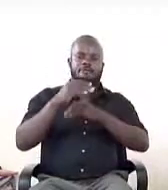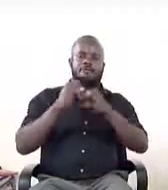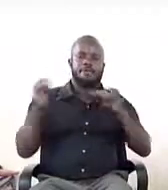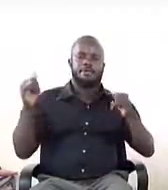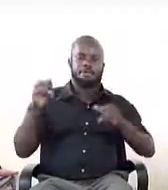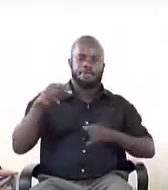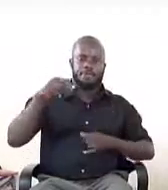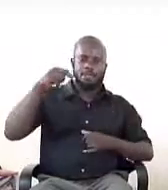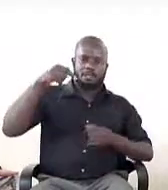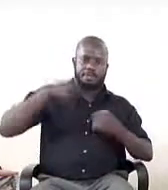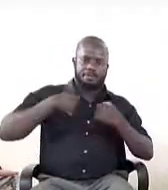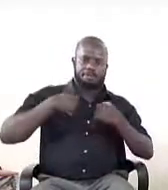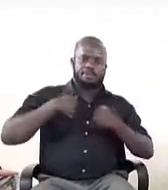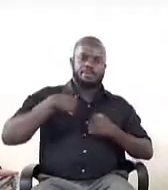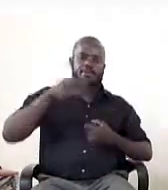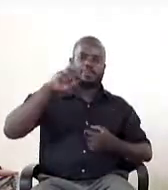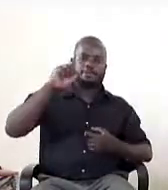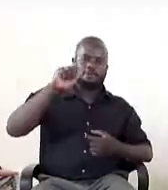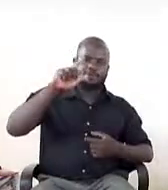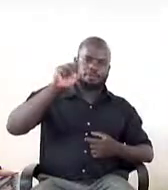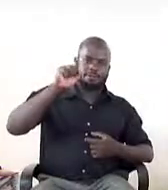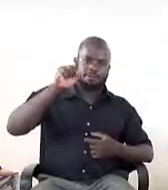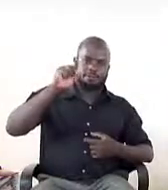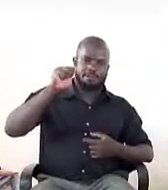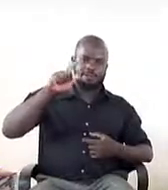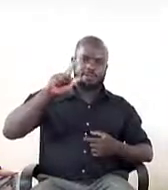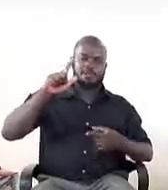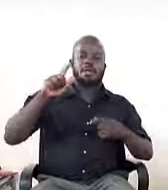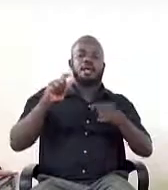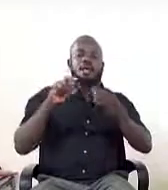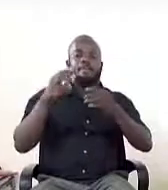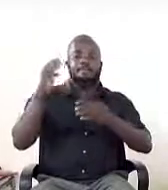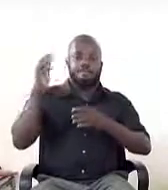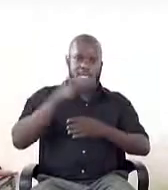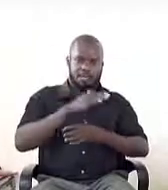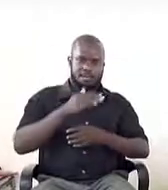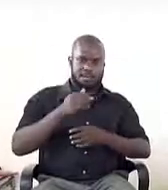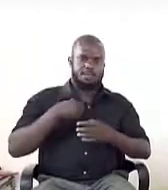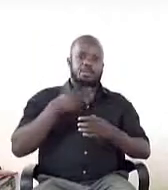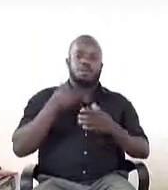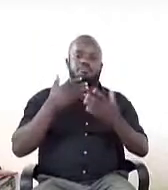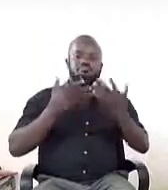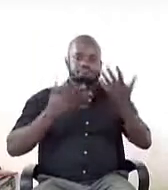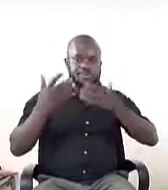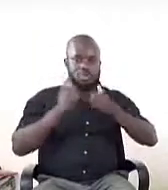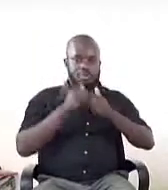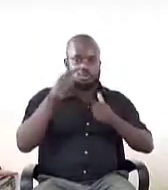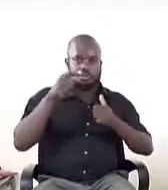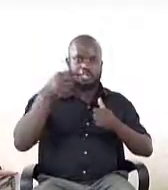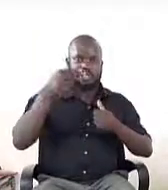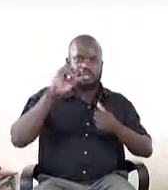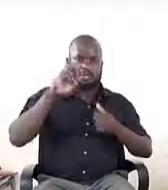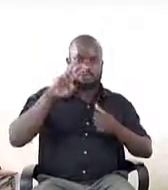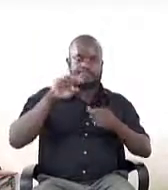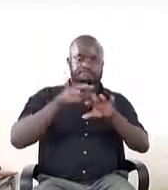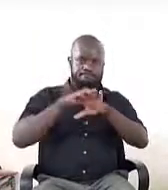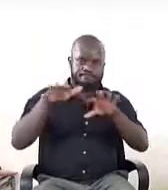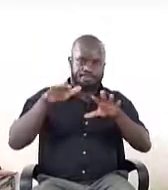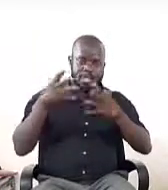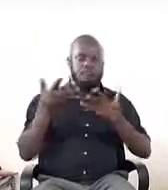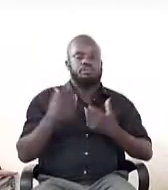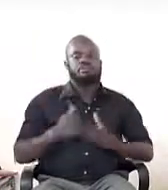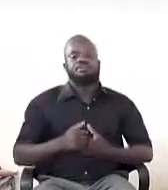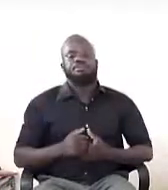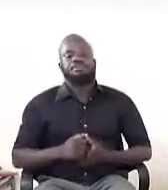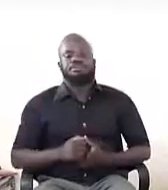Hello again, Frontline. This is Val Soul back. I want to talk to you today about how HIV is transmitted.